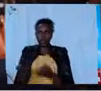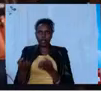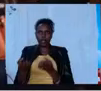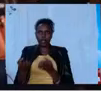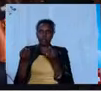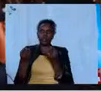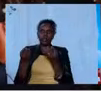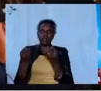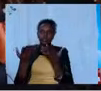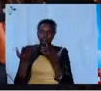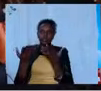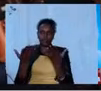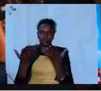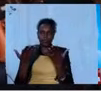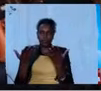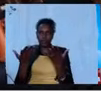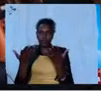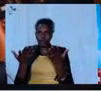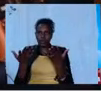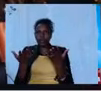Hallelujah,